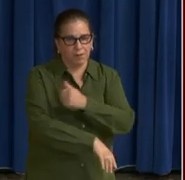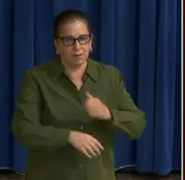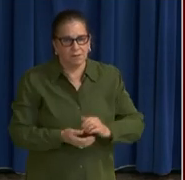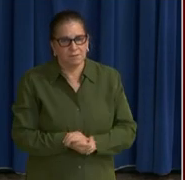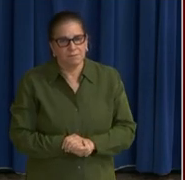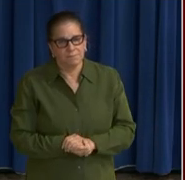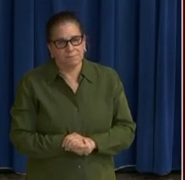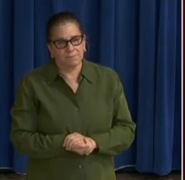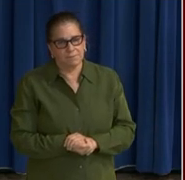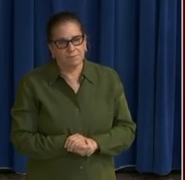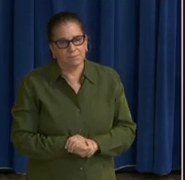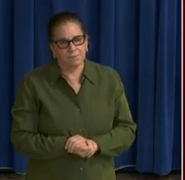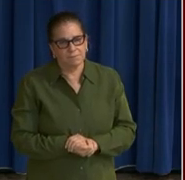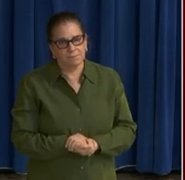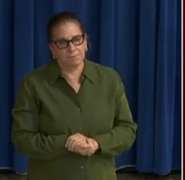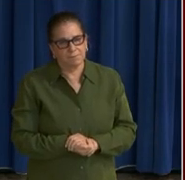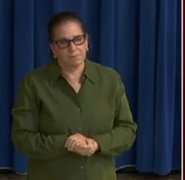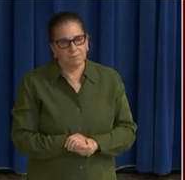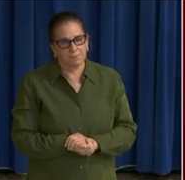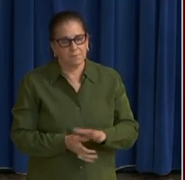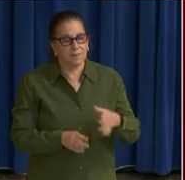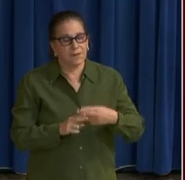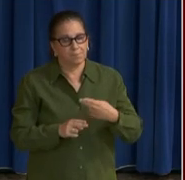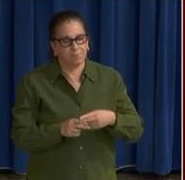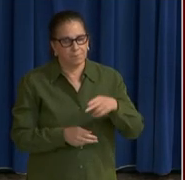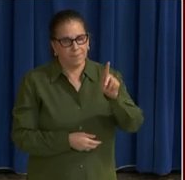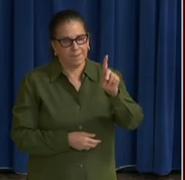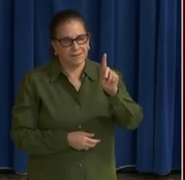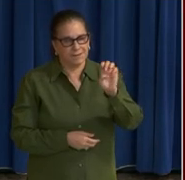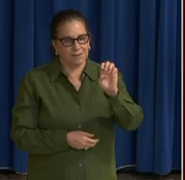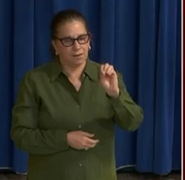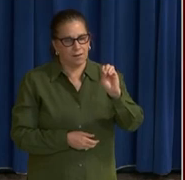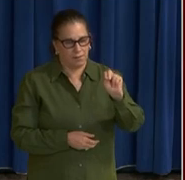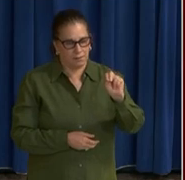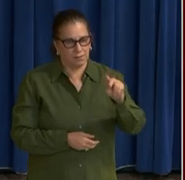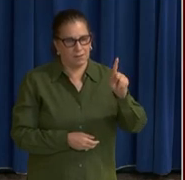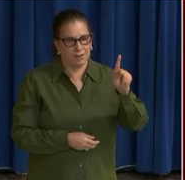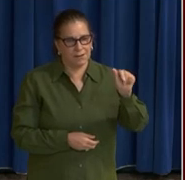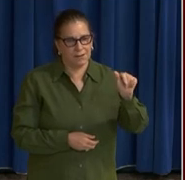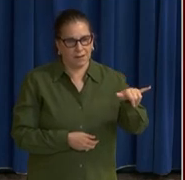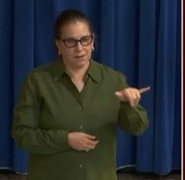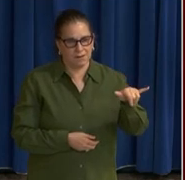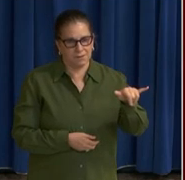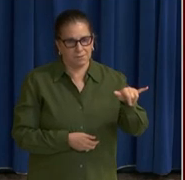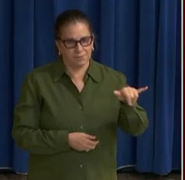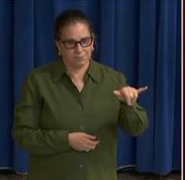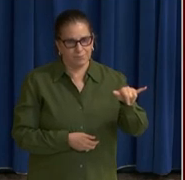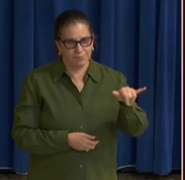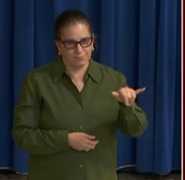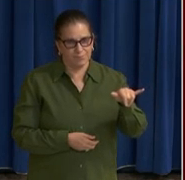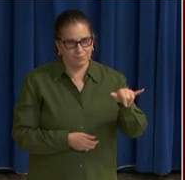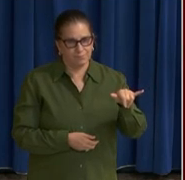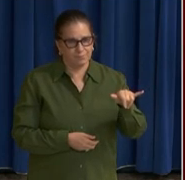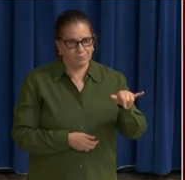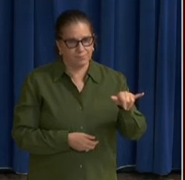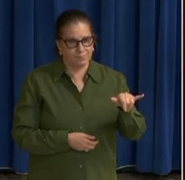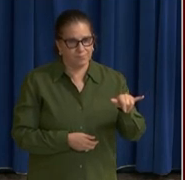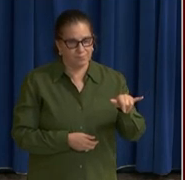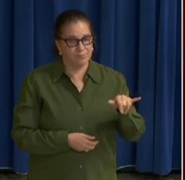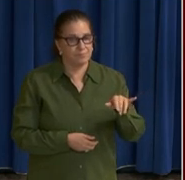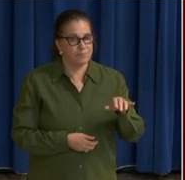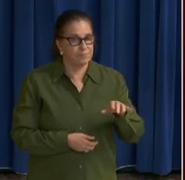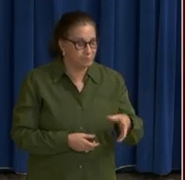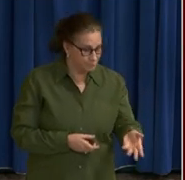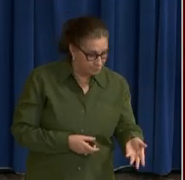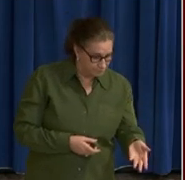did recover a firearm that we believe that Mr. Kay was in possession of at the time of the incident. The